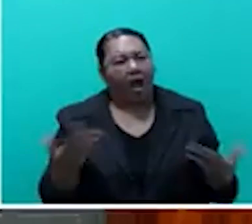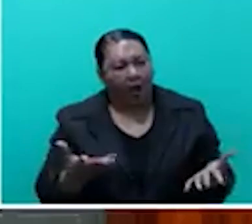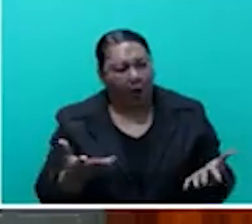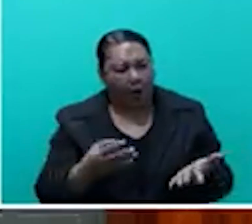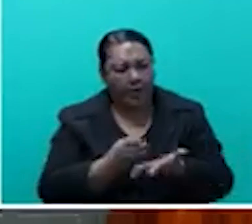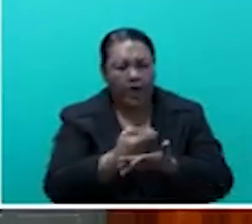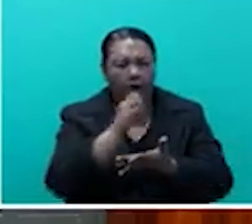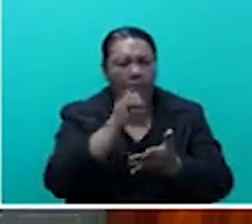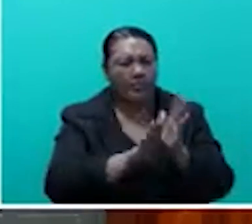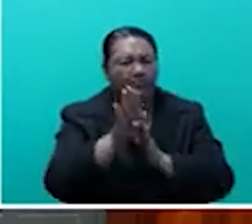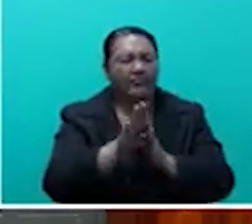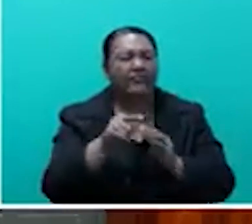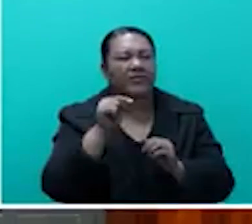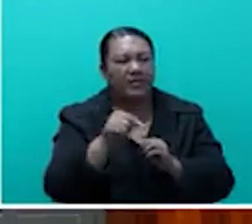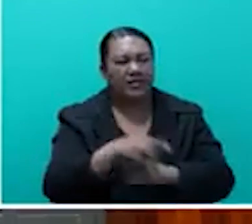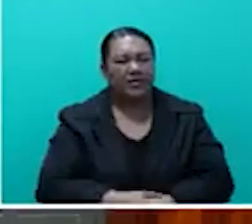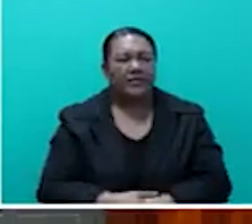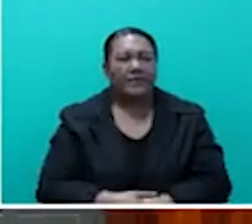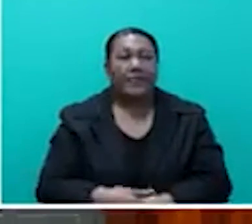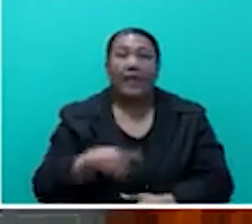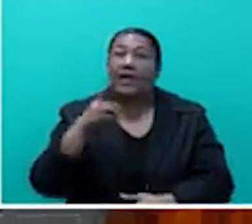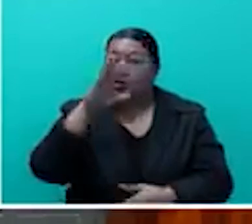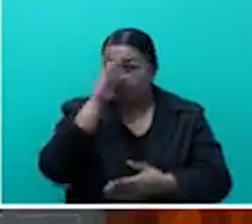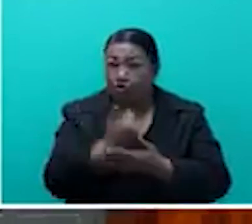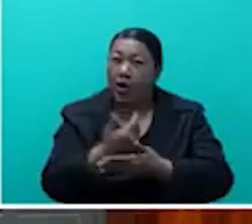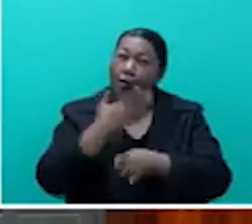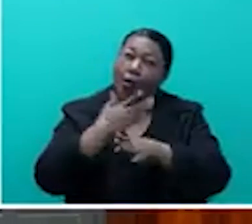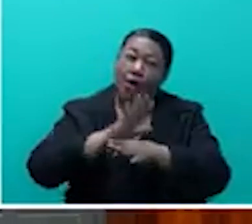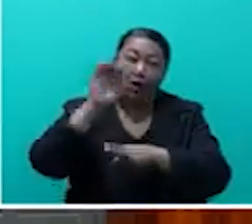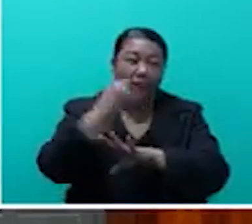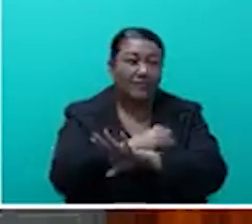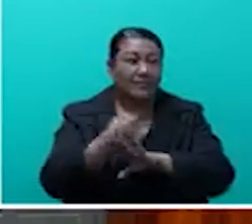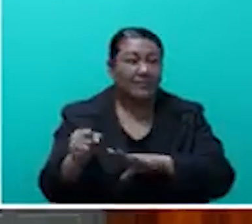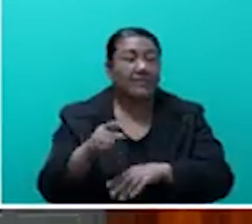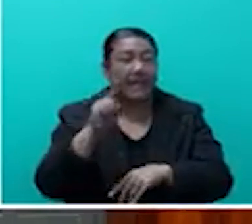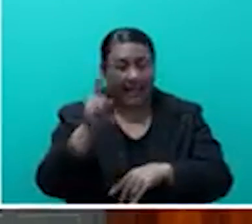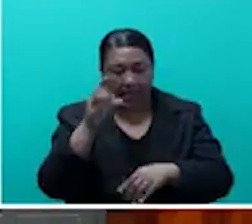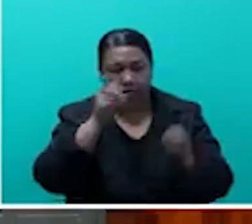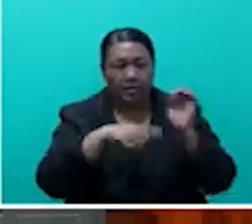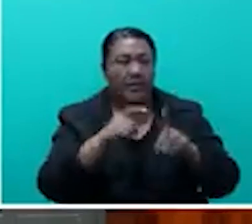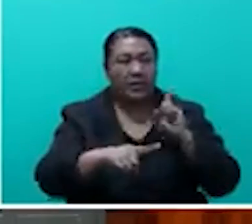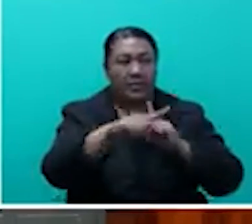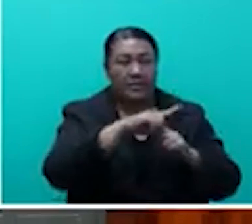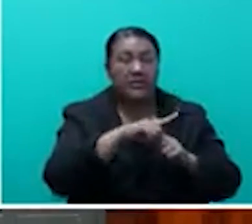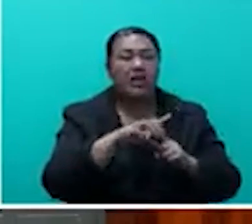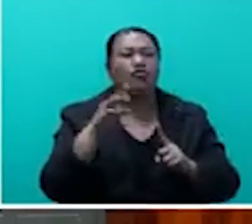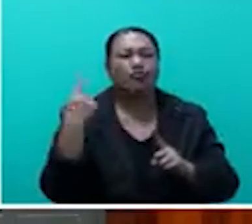by unemployed students working abroad can contribute positively to our foreign